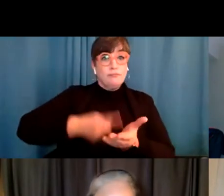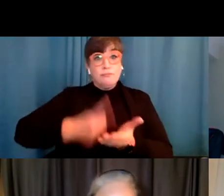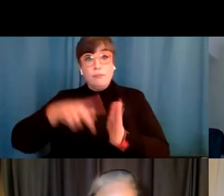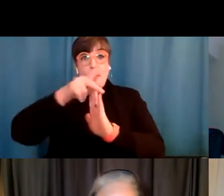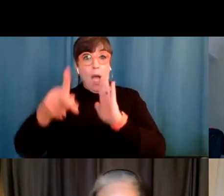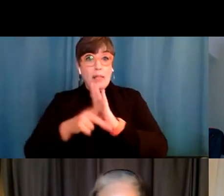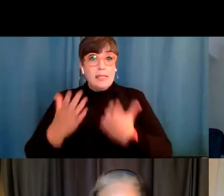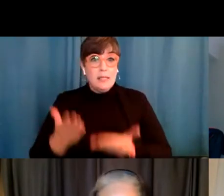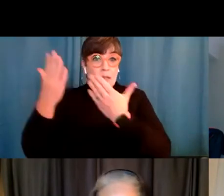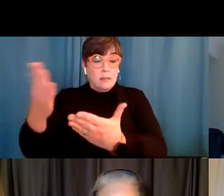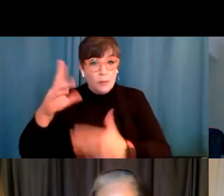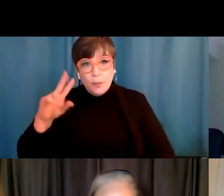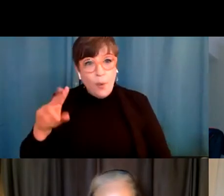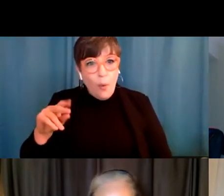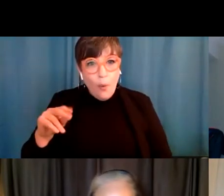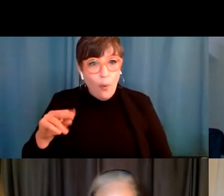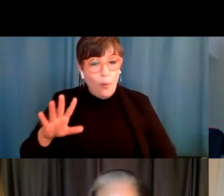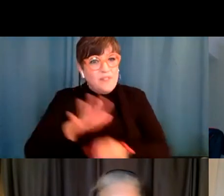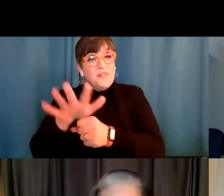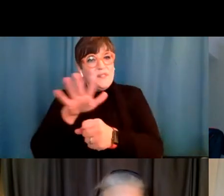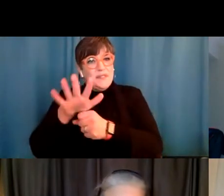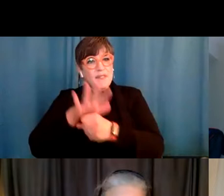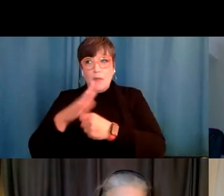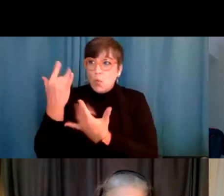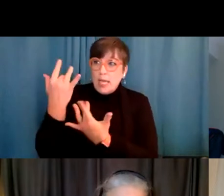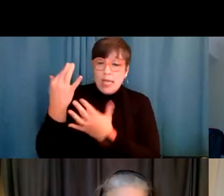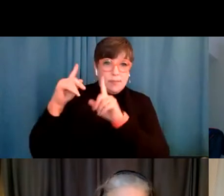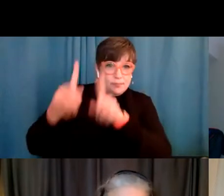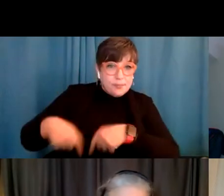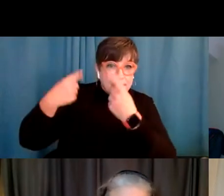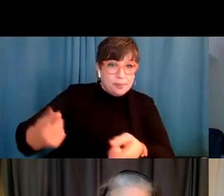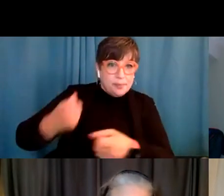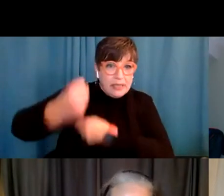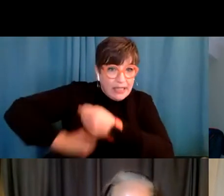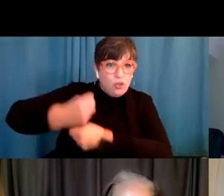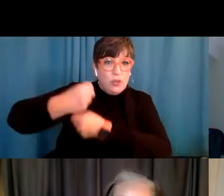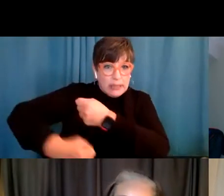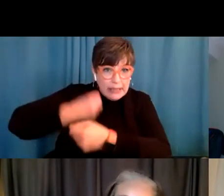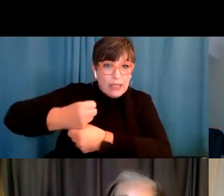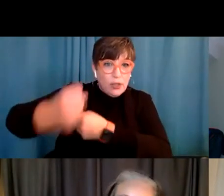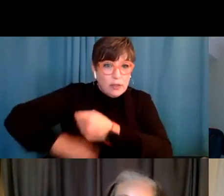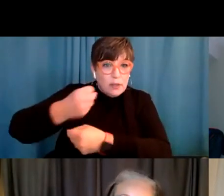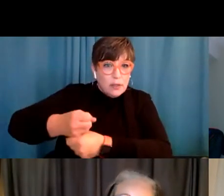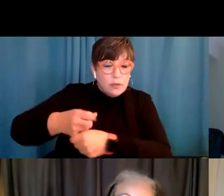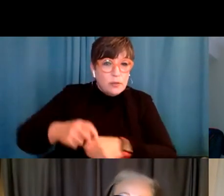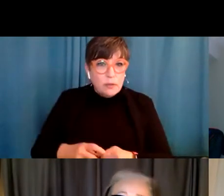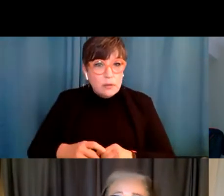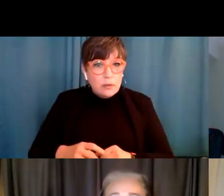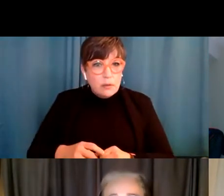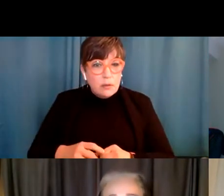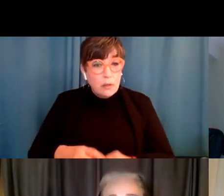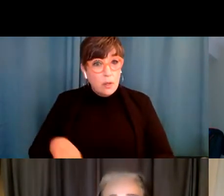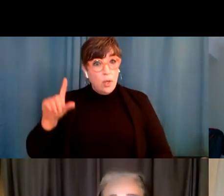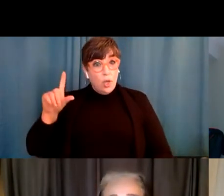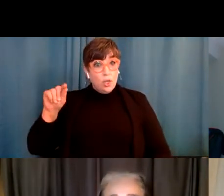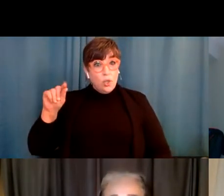like nearly all of the 50-something plus guidelines issued by the 2015